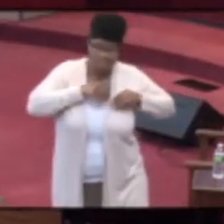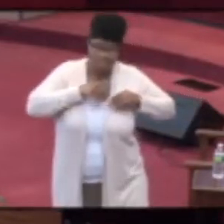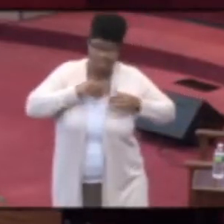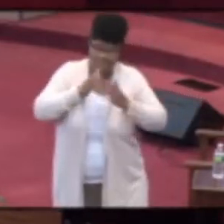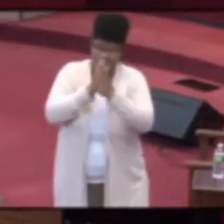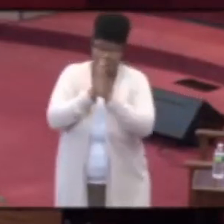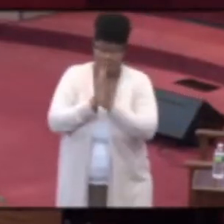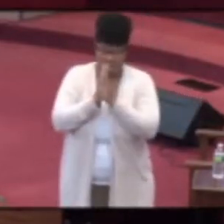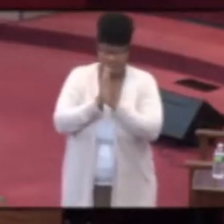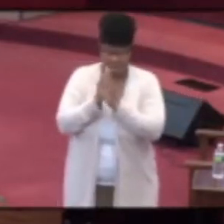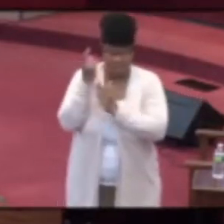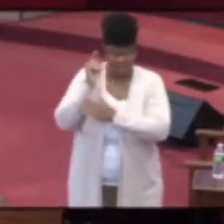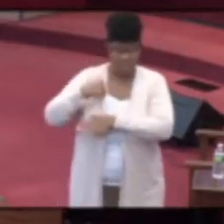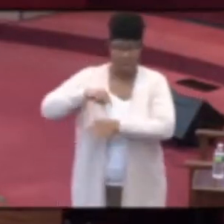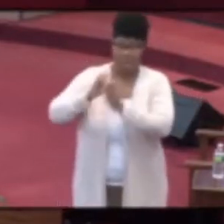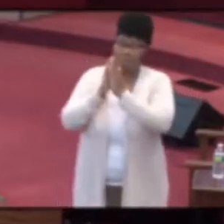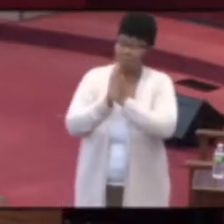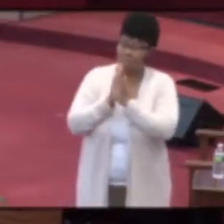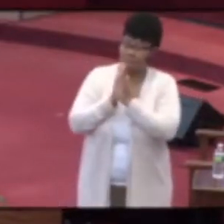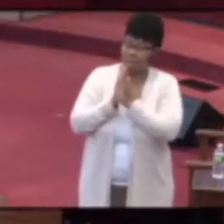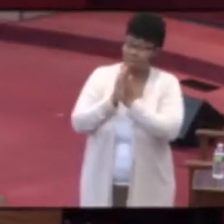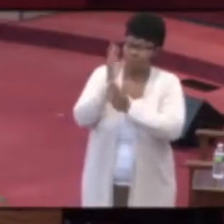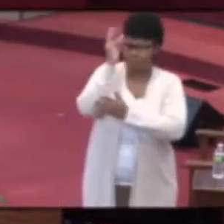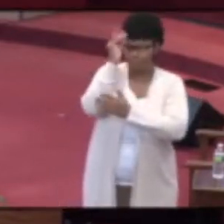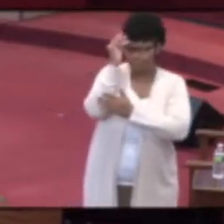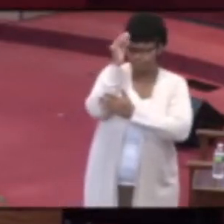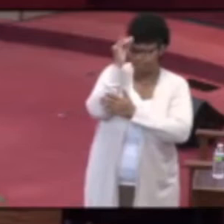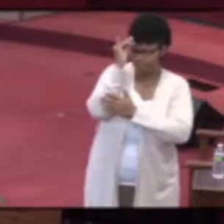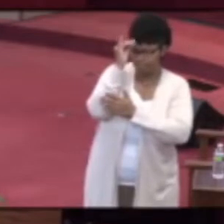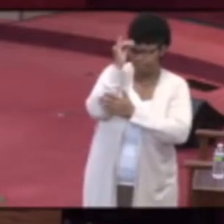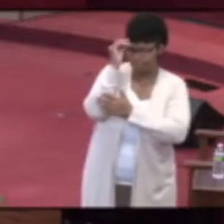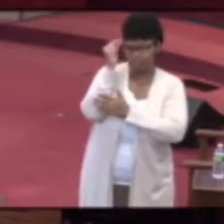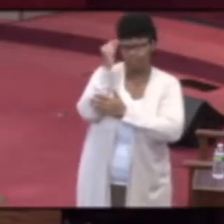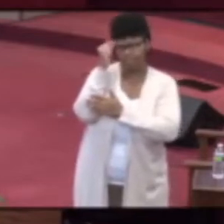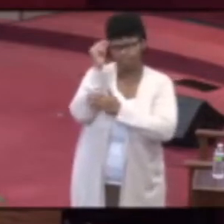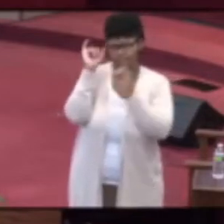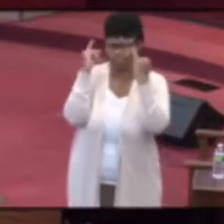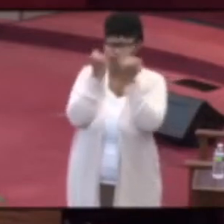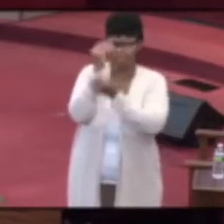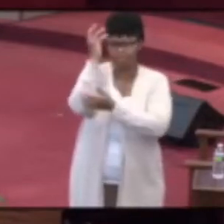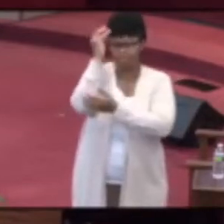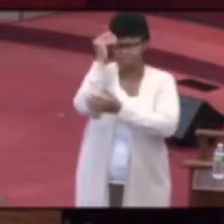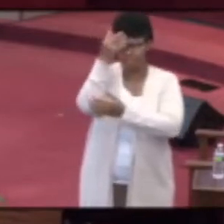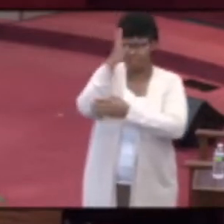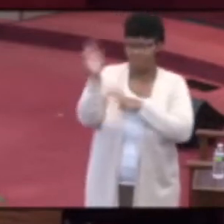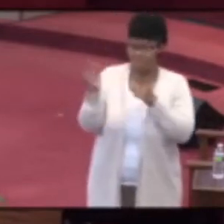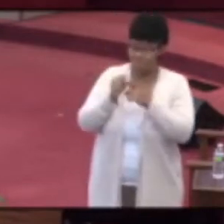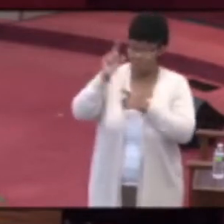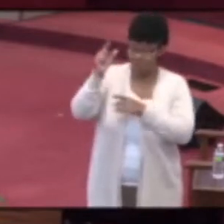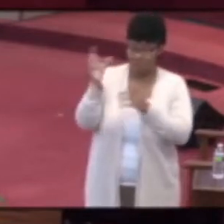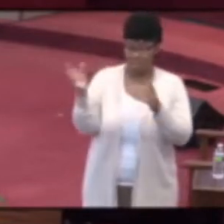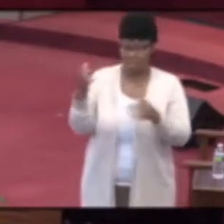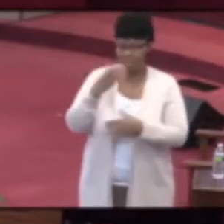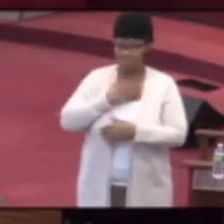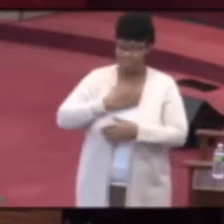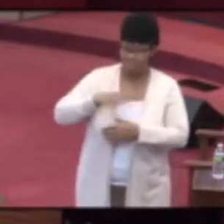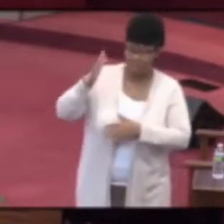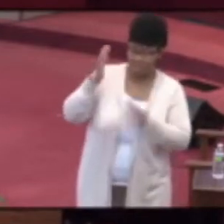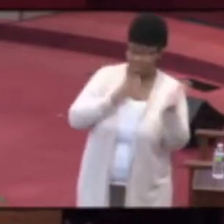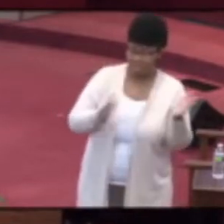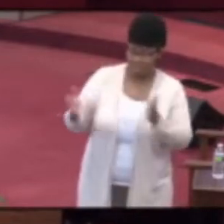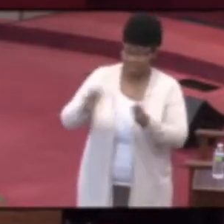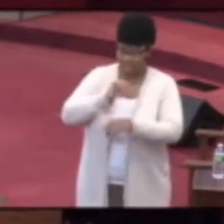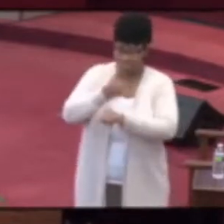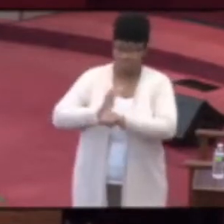God. Prayer is to ask and to muse and to meditate on God, his word, his will, and then to position